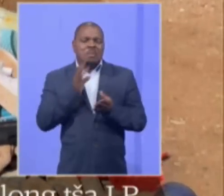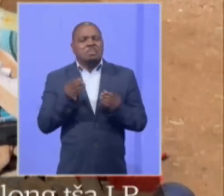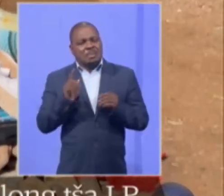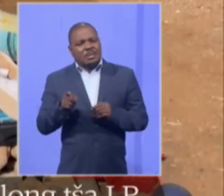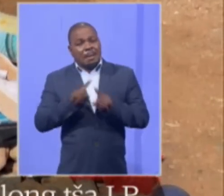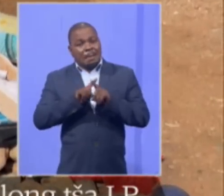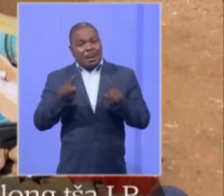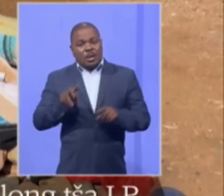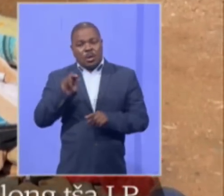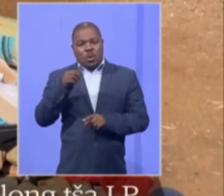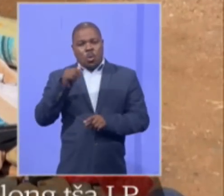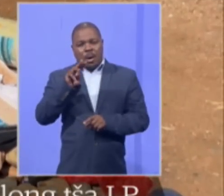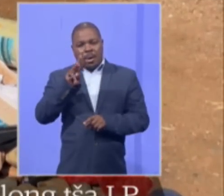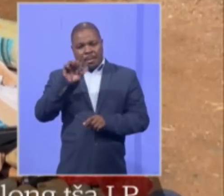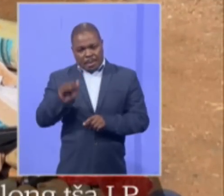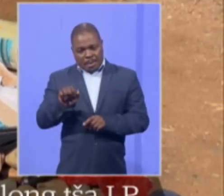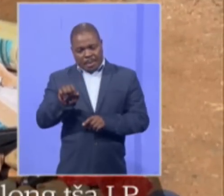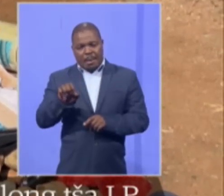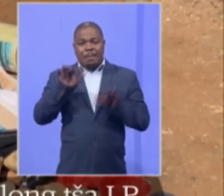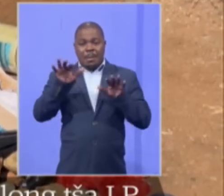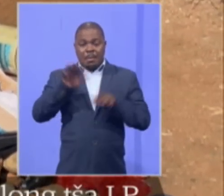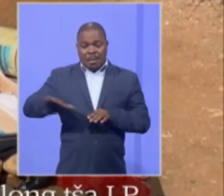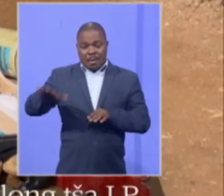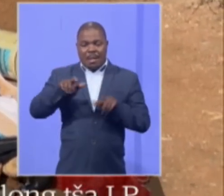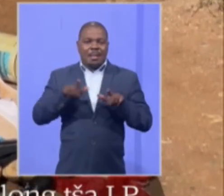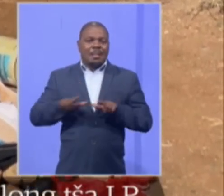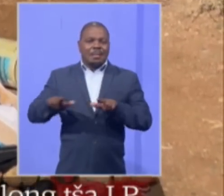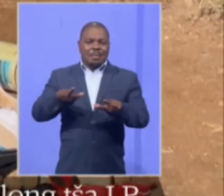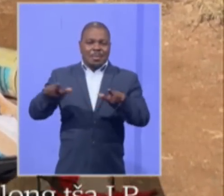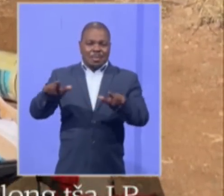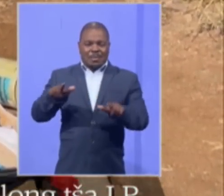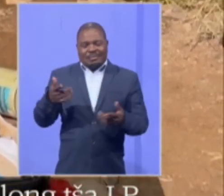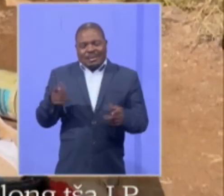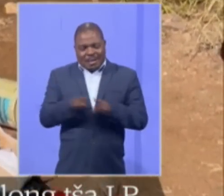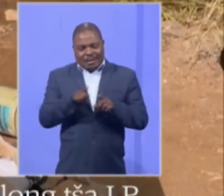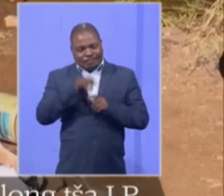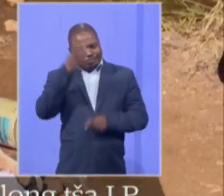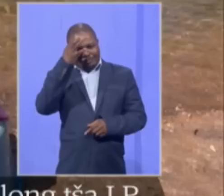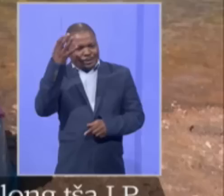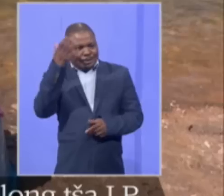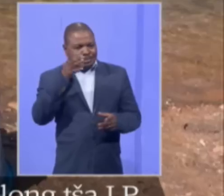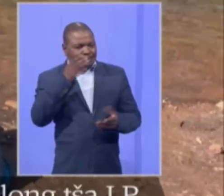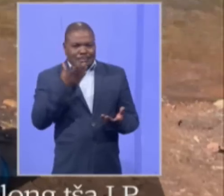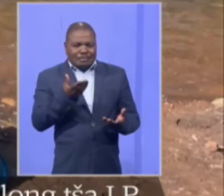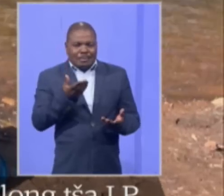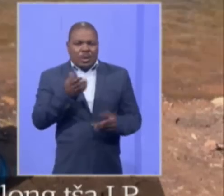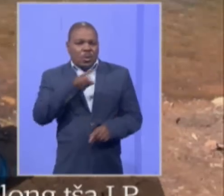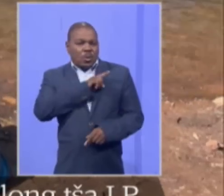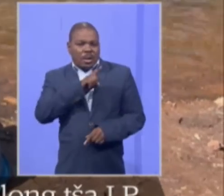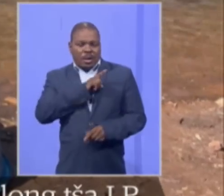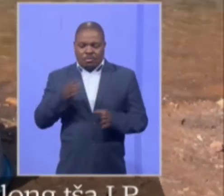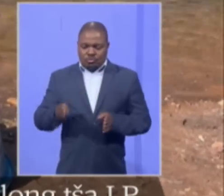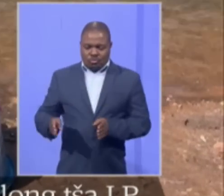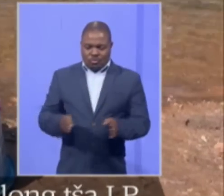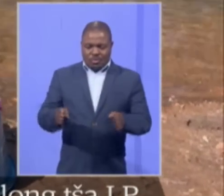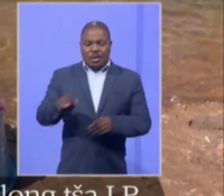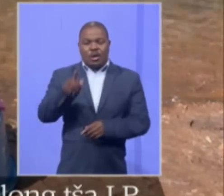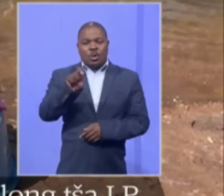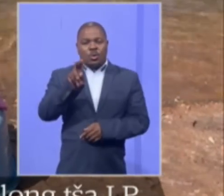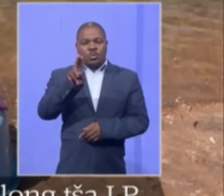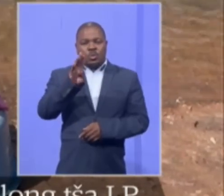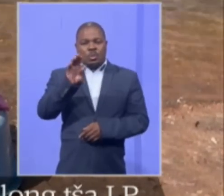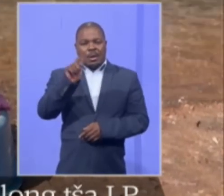ba ngwabe ka ntle ga Steelbot ka Limpopo seo ke toro fela go bona ba nwa meetse le diphoofolo ka nokeng ya Tubatse